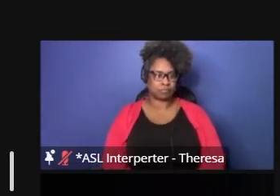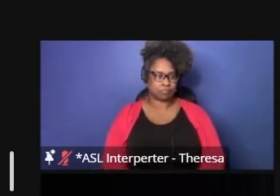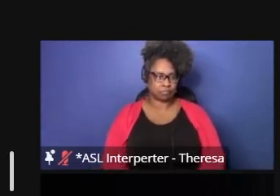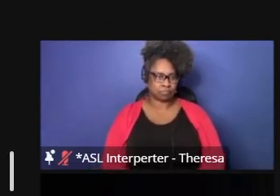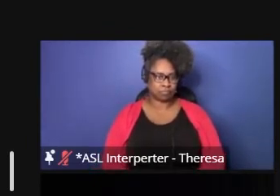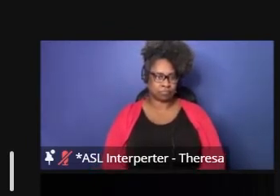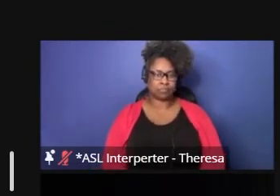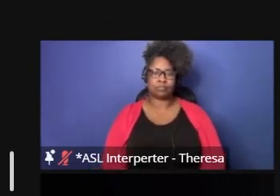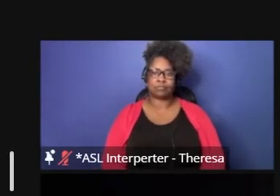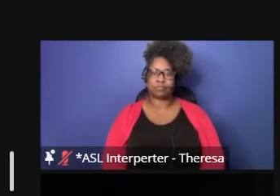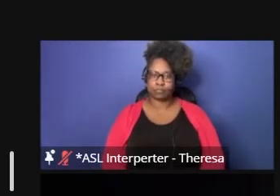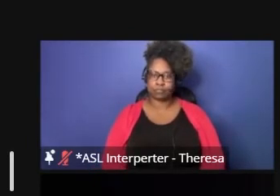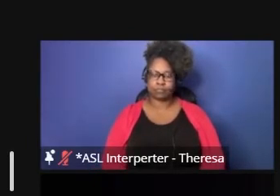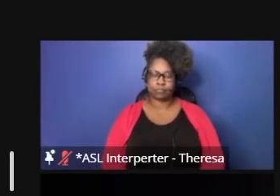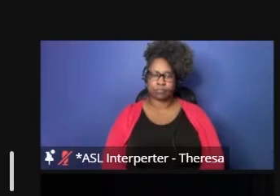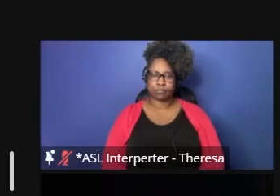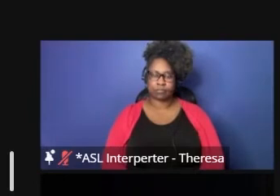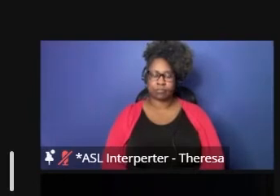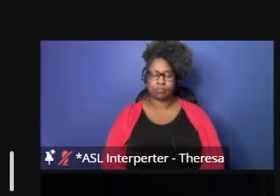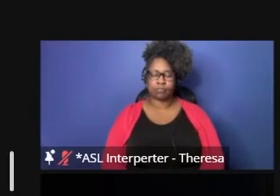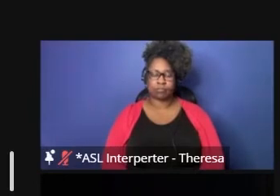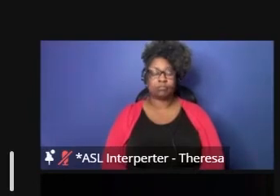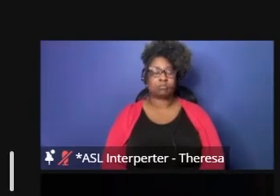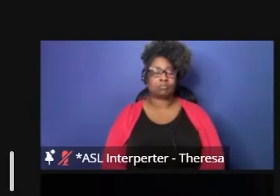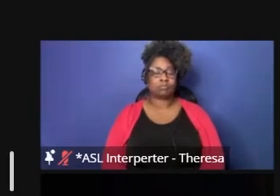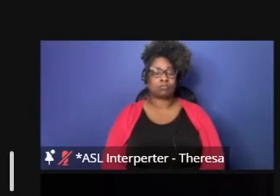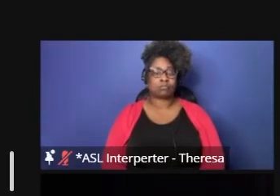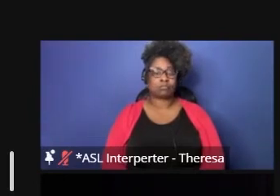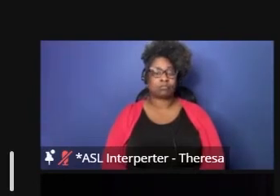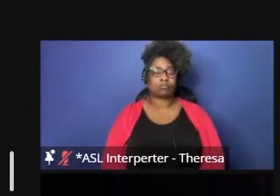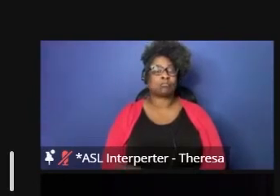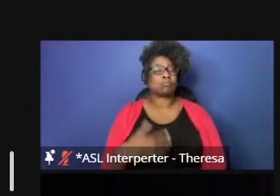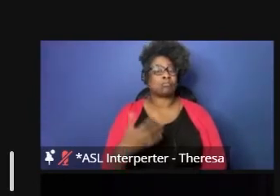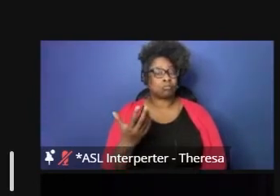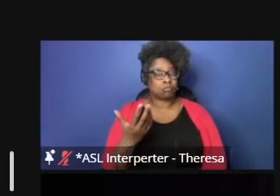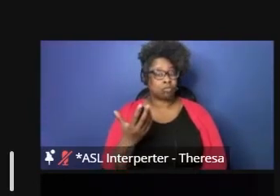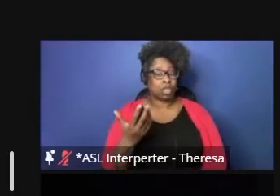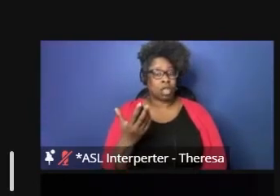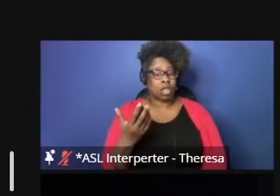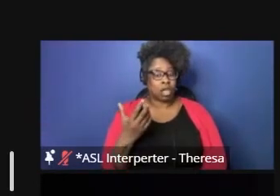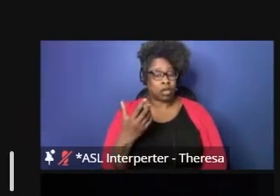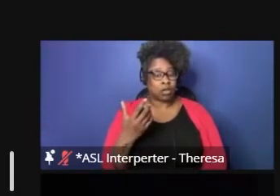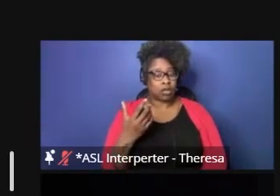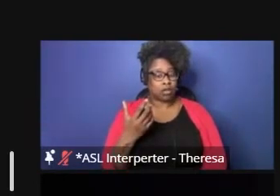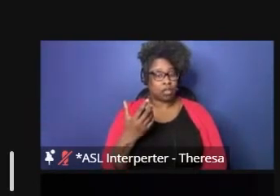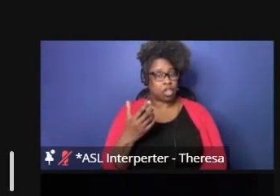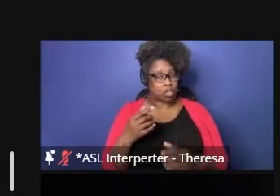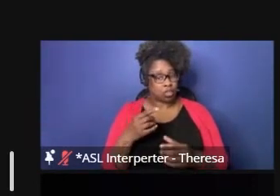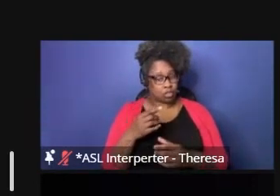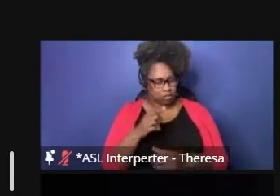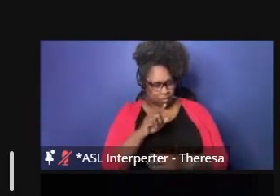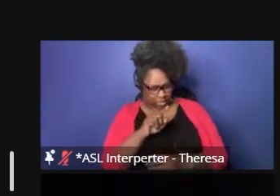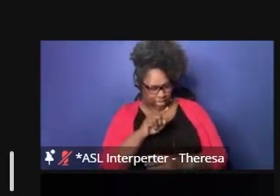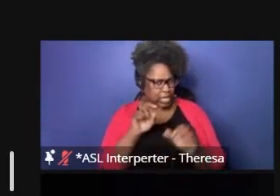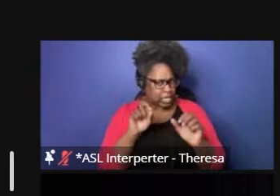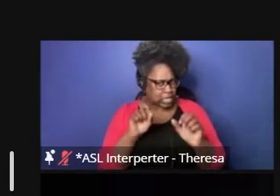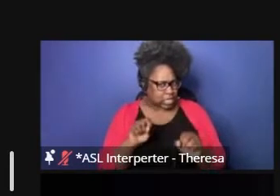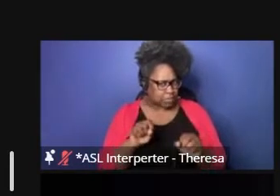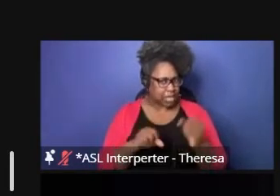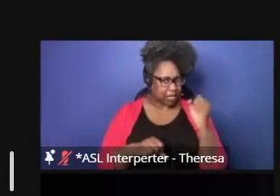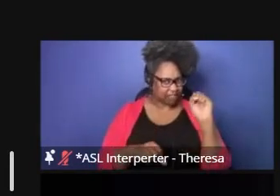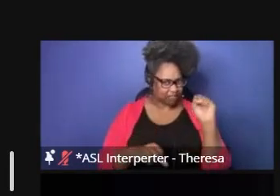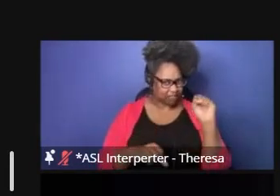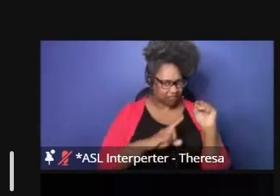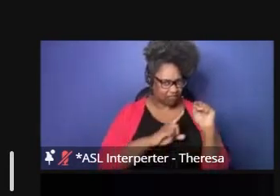So I do want to note that that could be a fist. And a fist would mean that